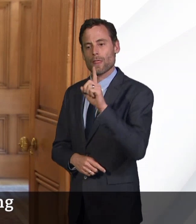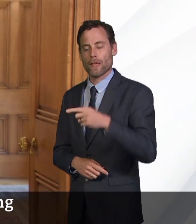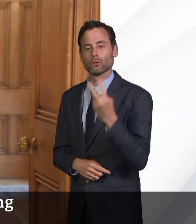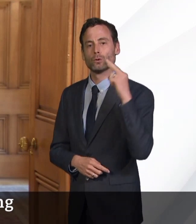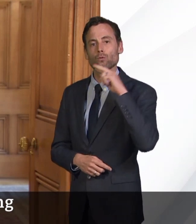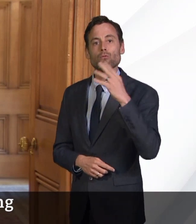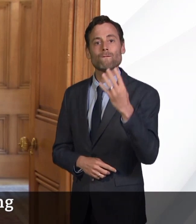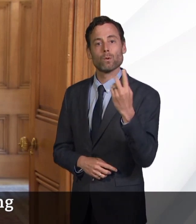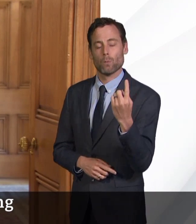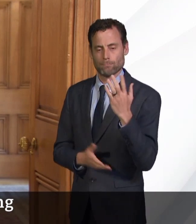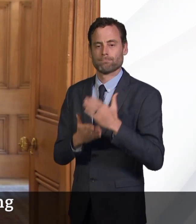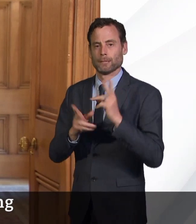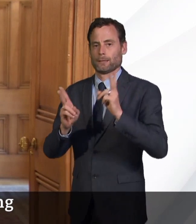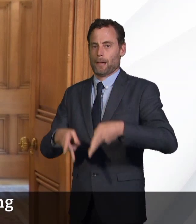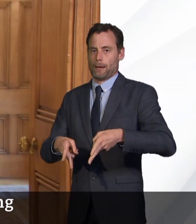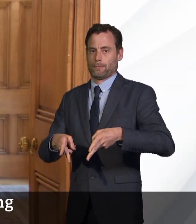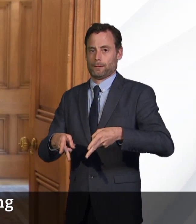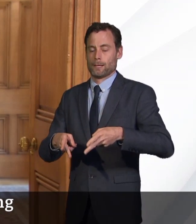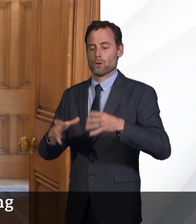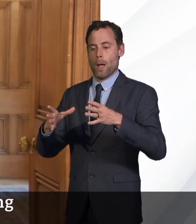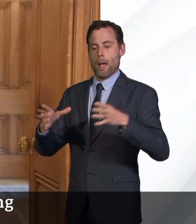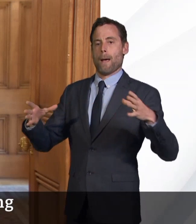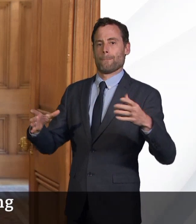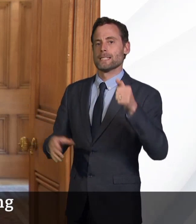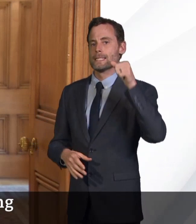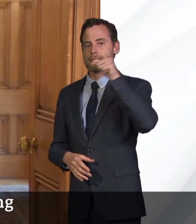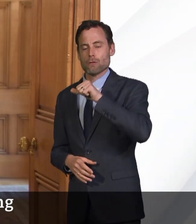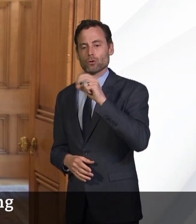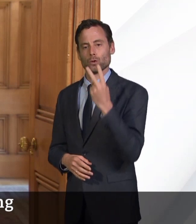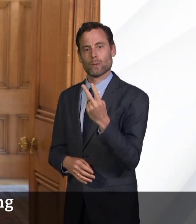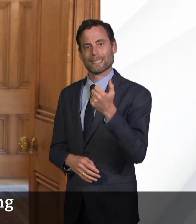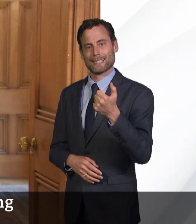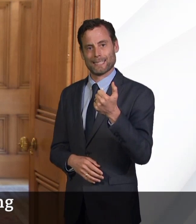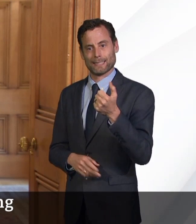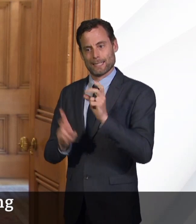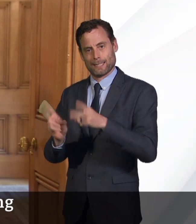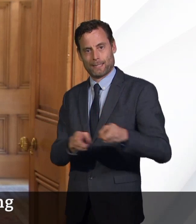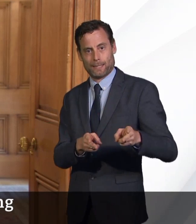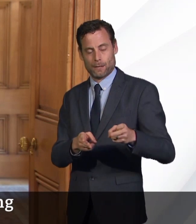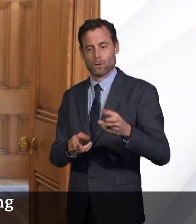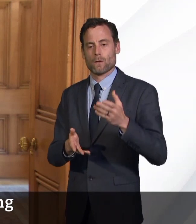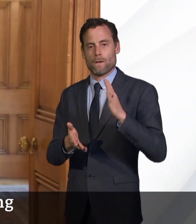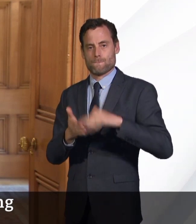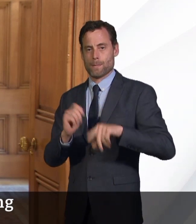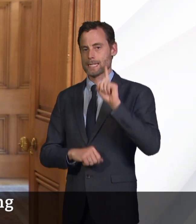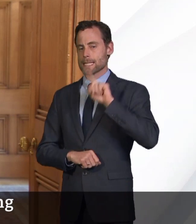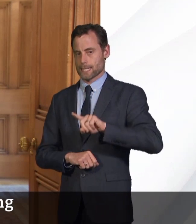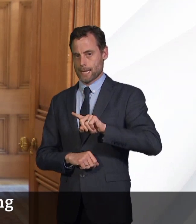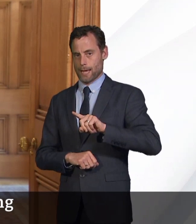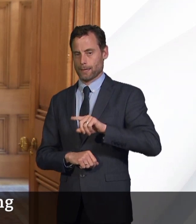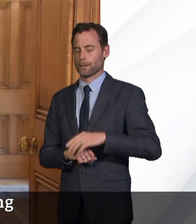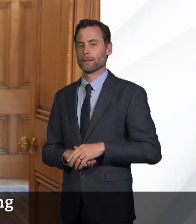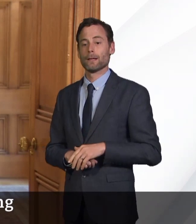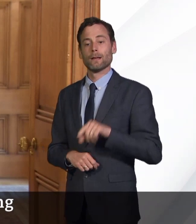31,241 have now died. That's an increase of 626 fatalities since yesterday. This new